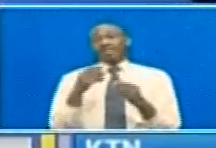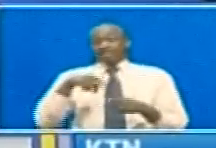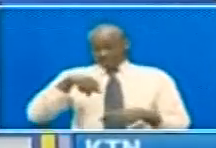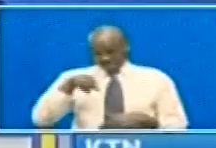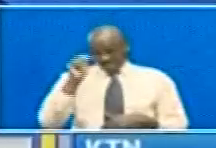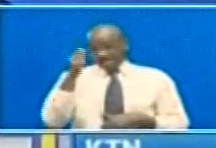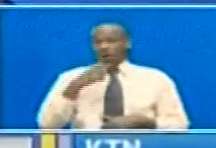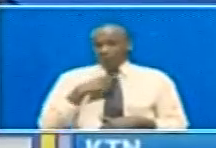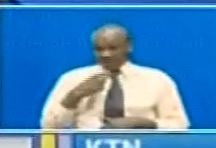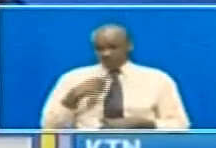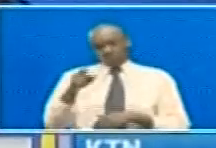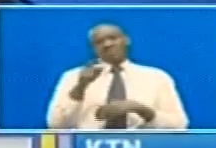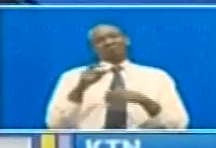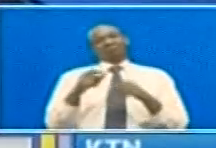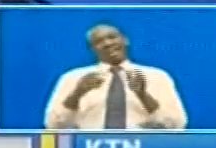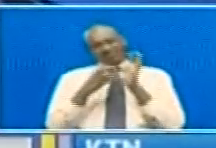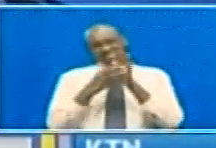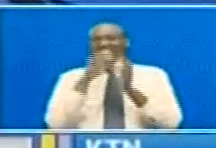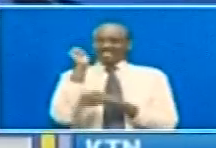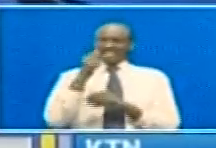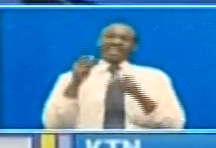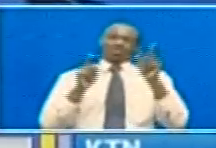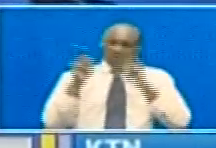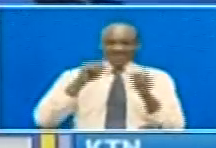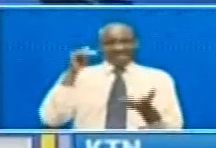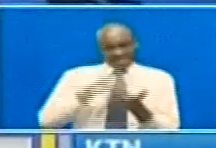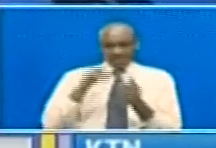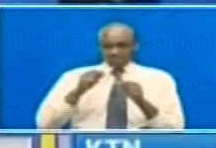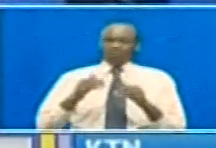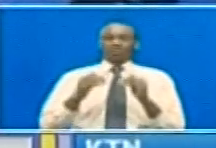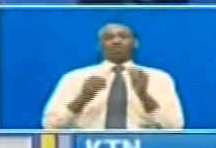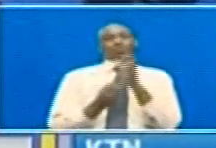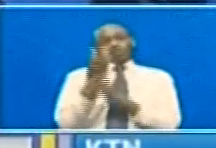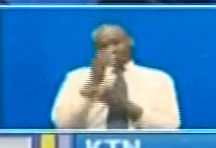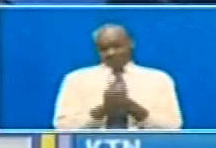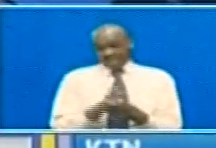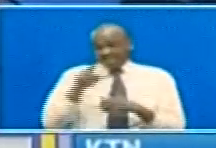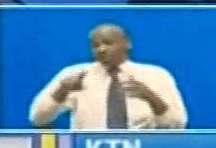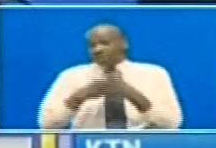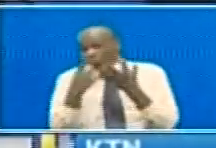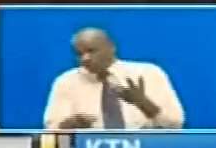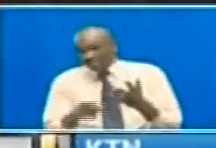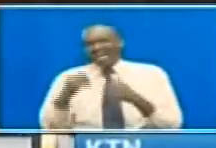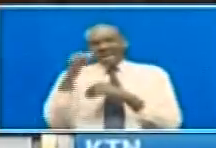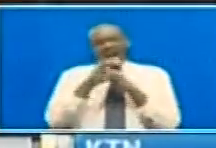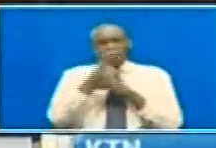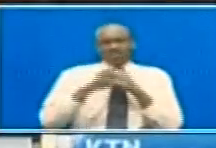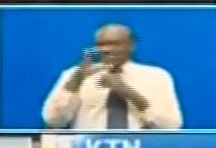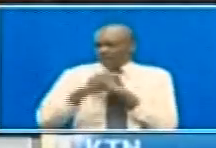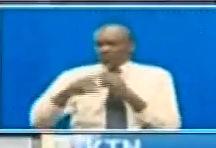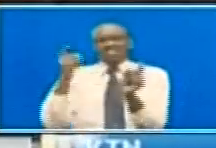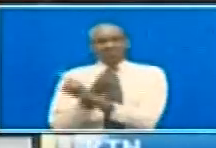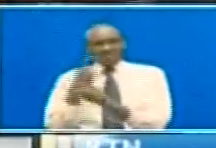which has been hard hit by significant drops in international tourists. The directory includes attraction sites from the counties with a